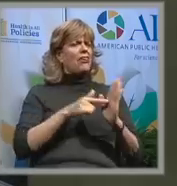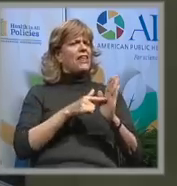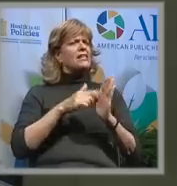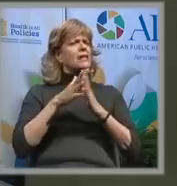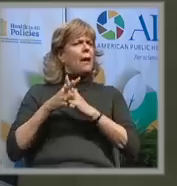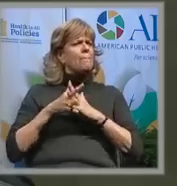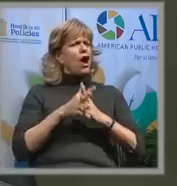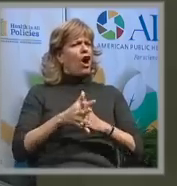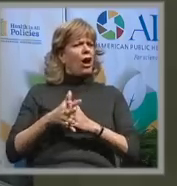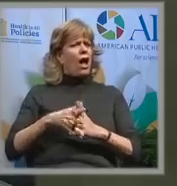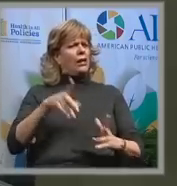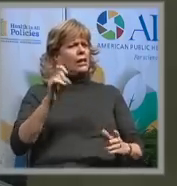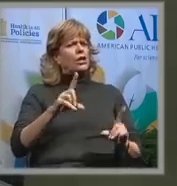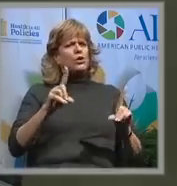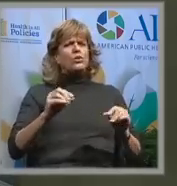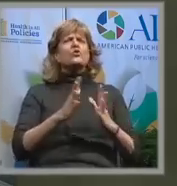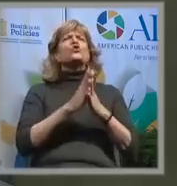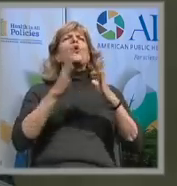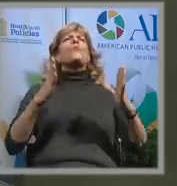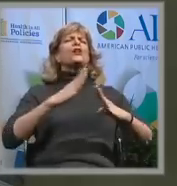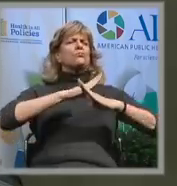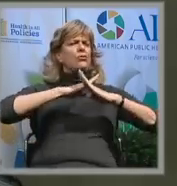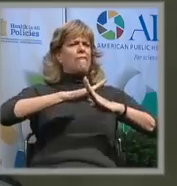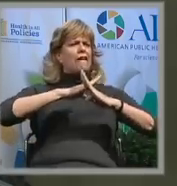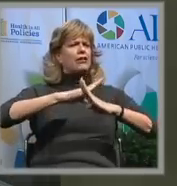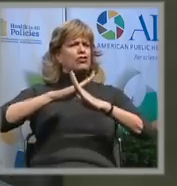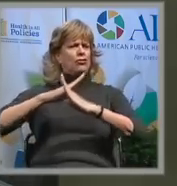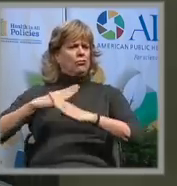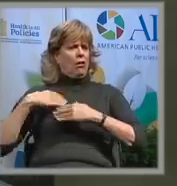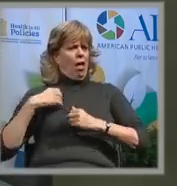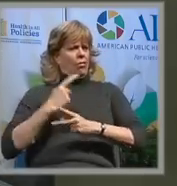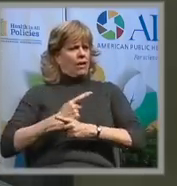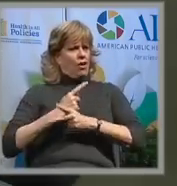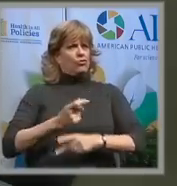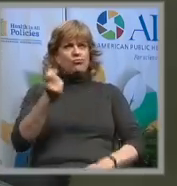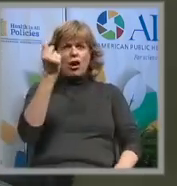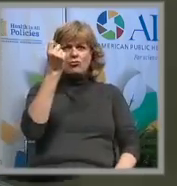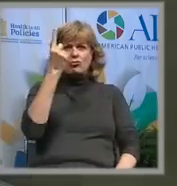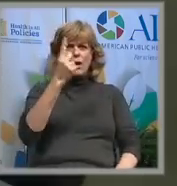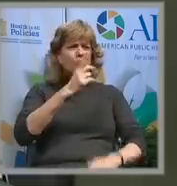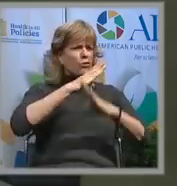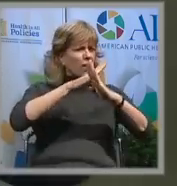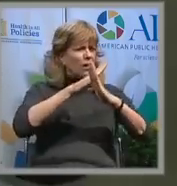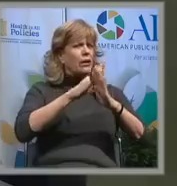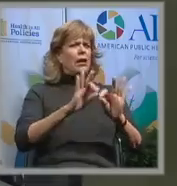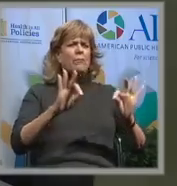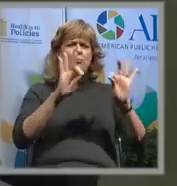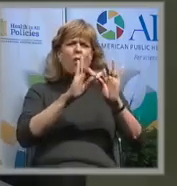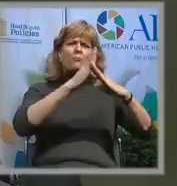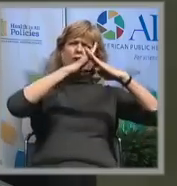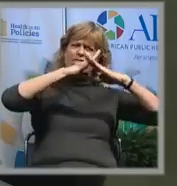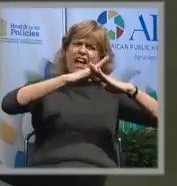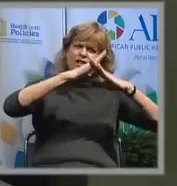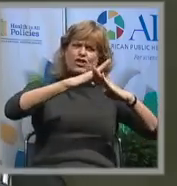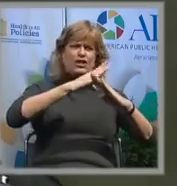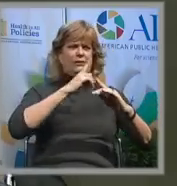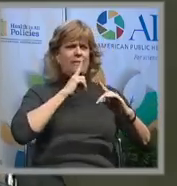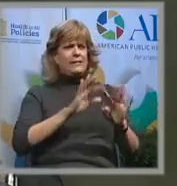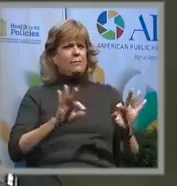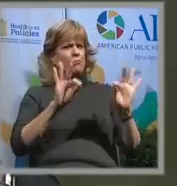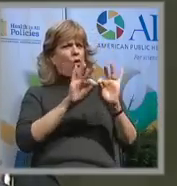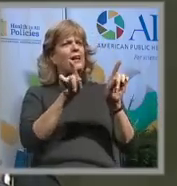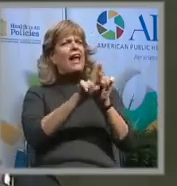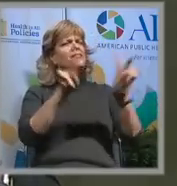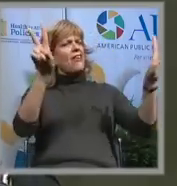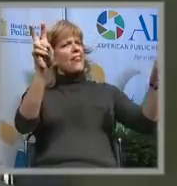so much more prevention in healthcare to understand just how important prevention is as a theme.